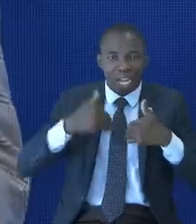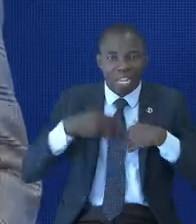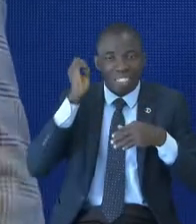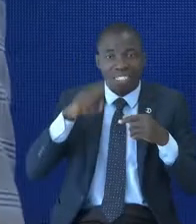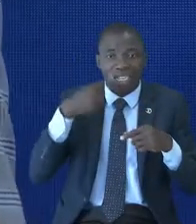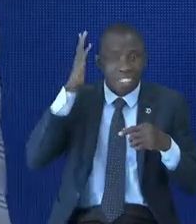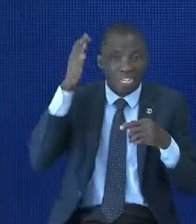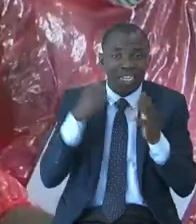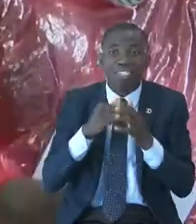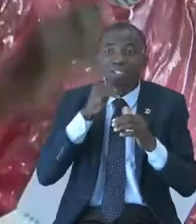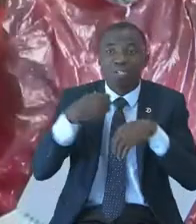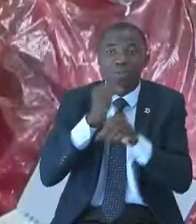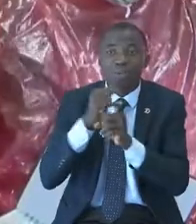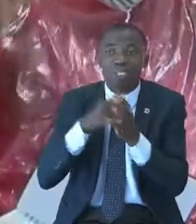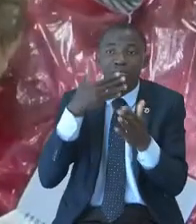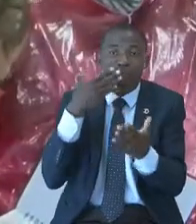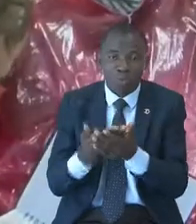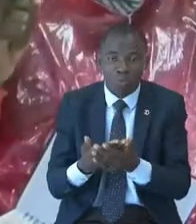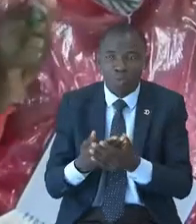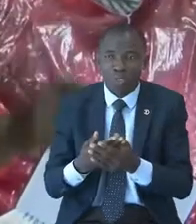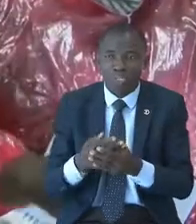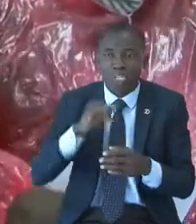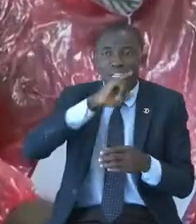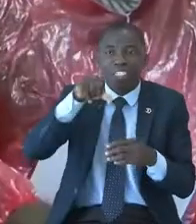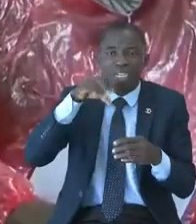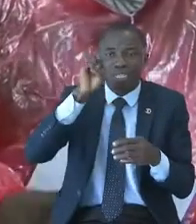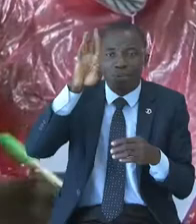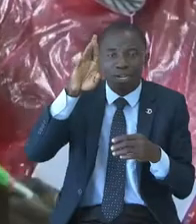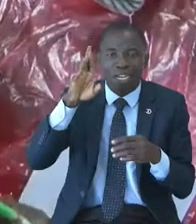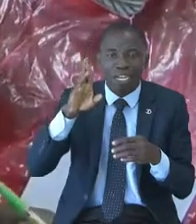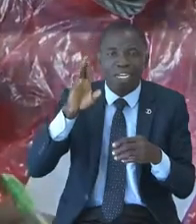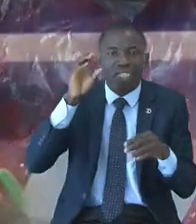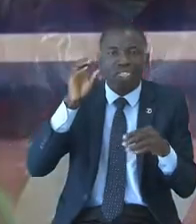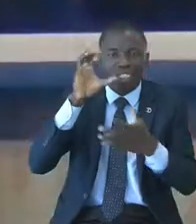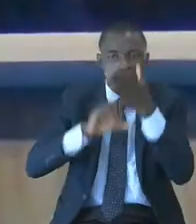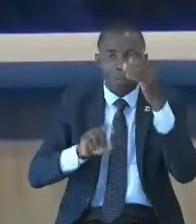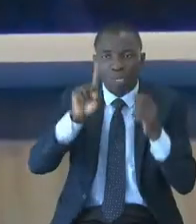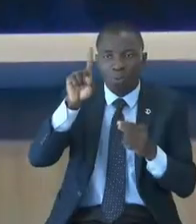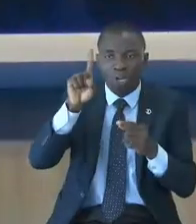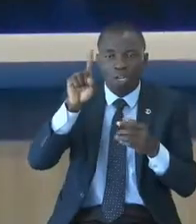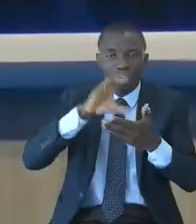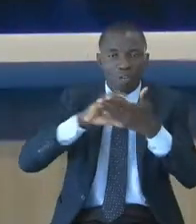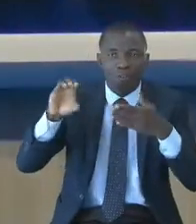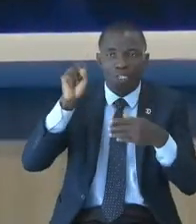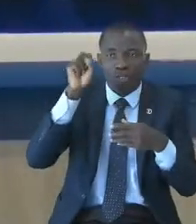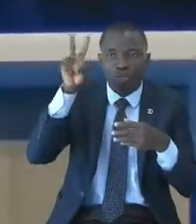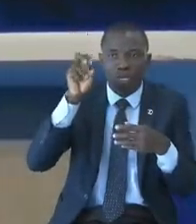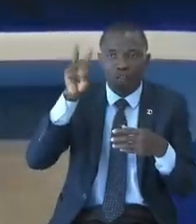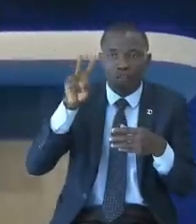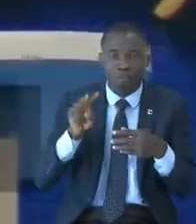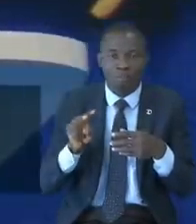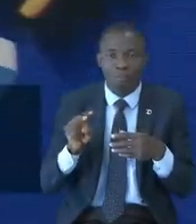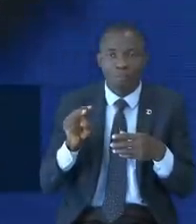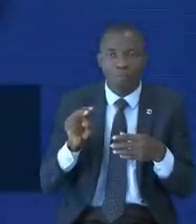It'll make it good in your life. Jeremiah chapter 1, I'm reading from verse 12. In